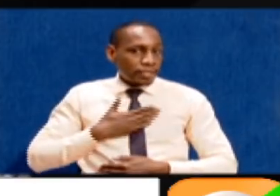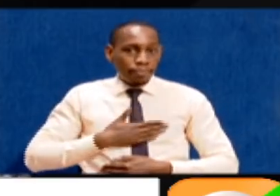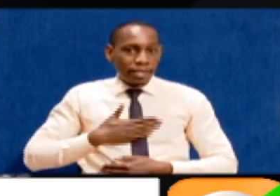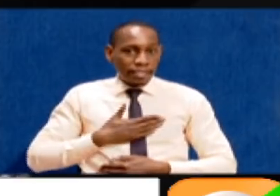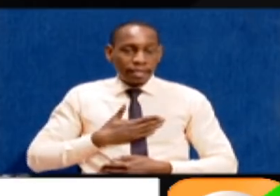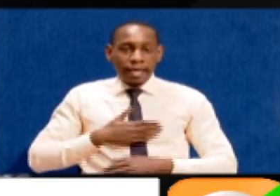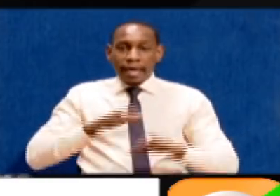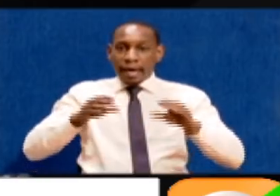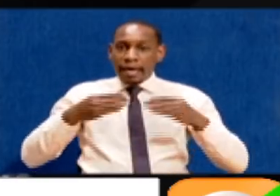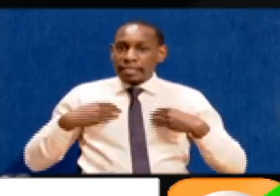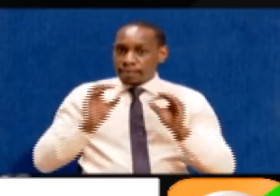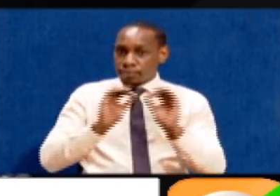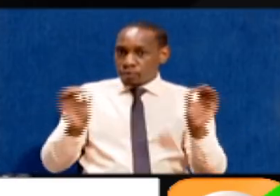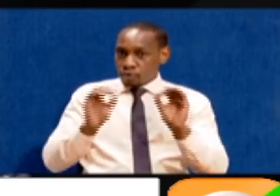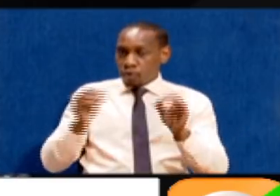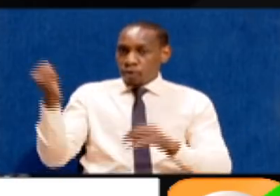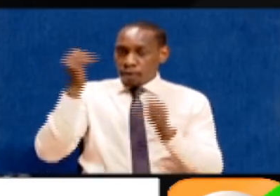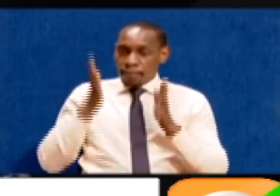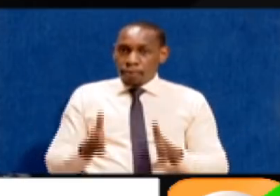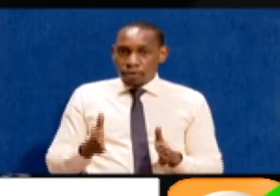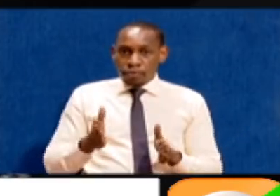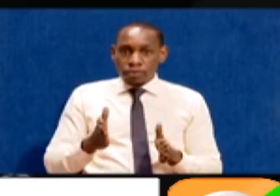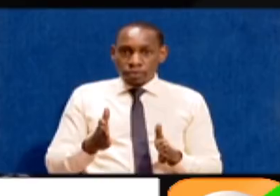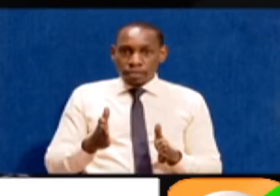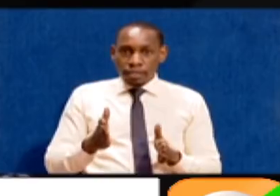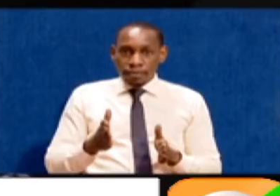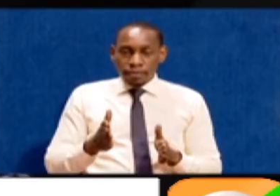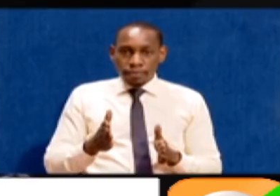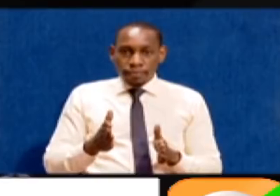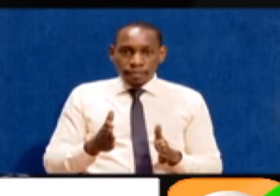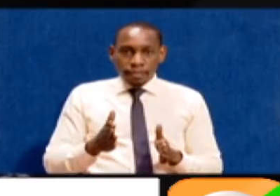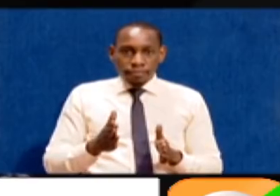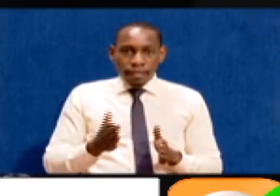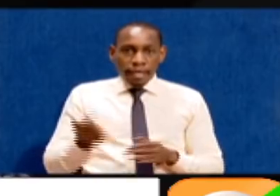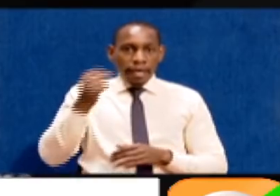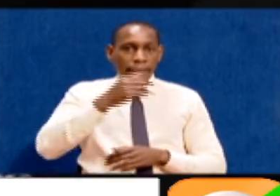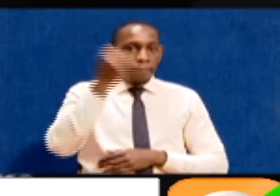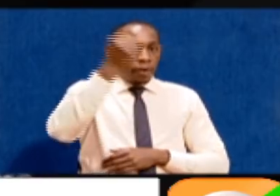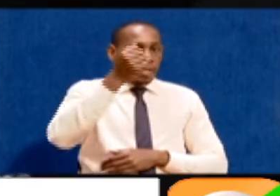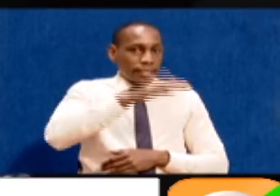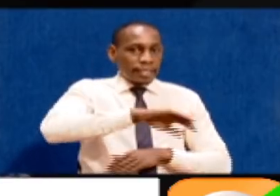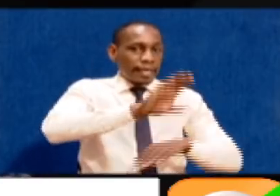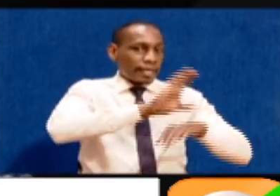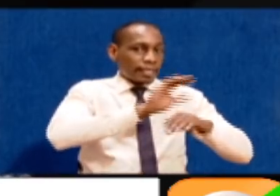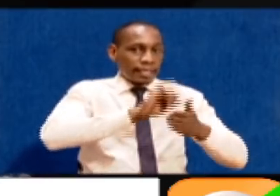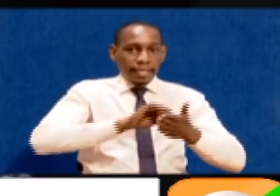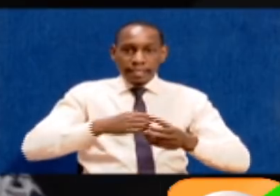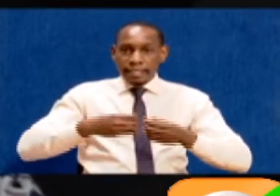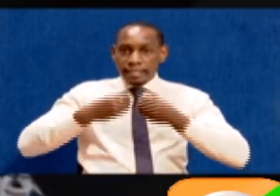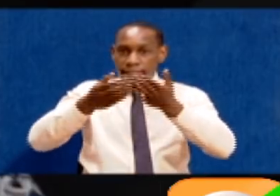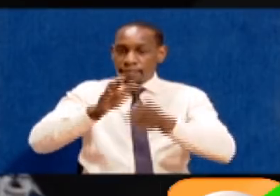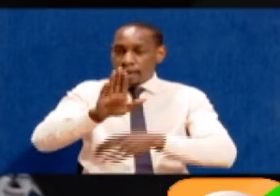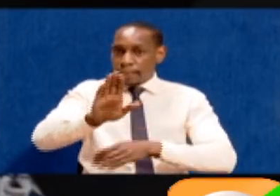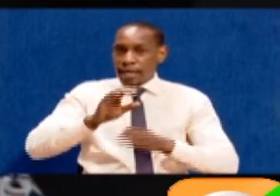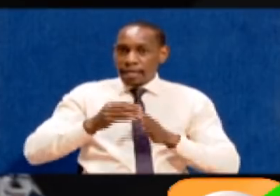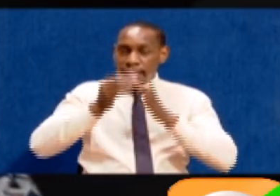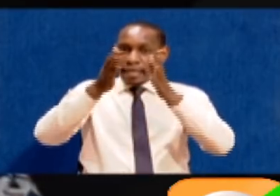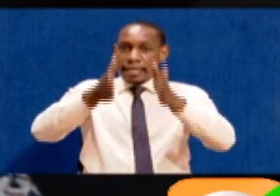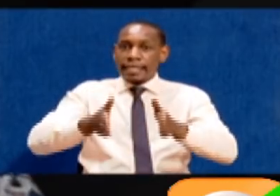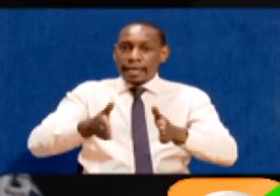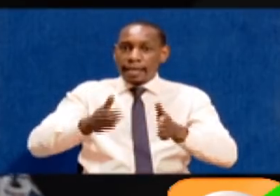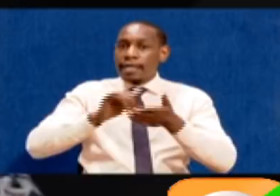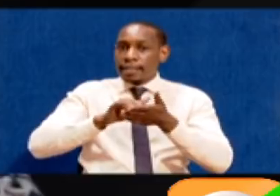do not allow politicians to defile the altar of God, which has been given to you as a